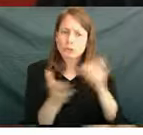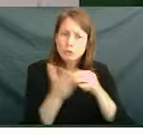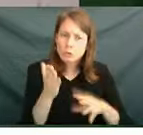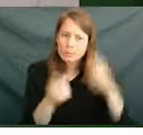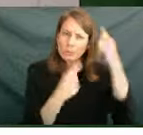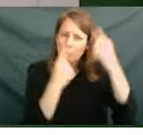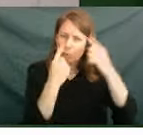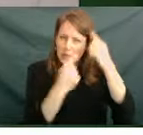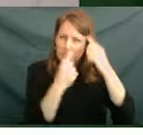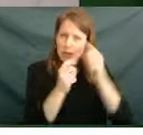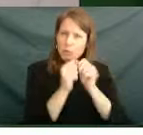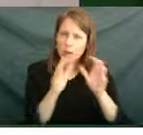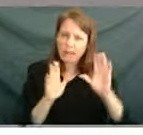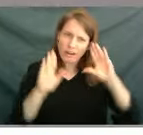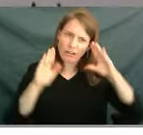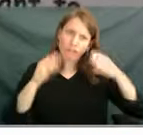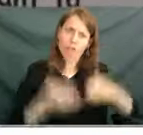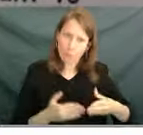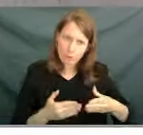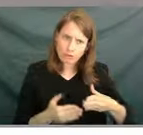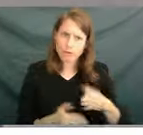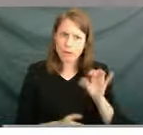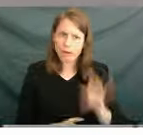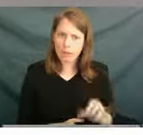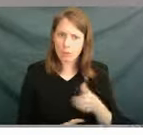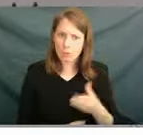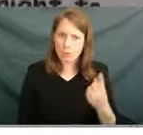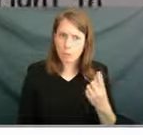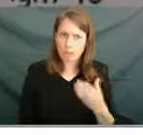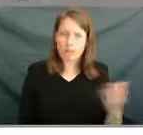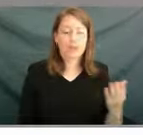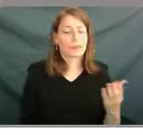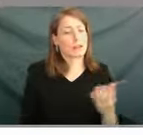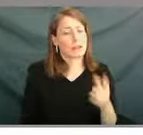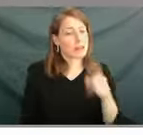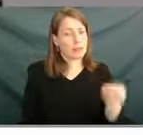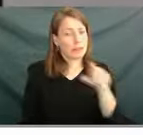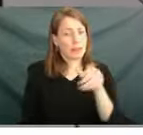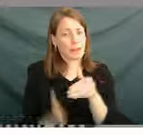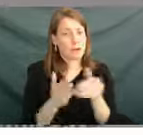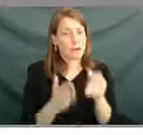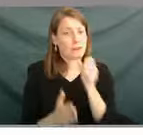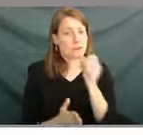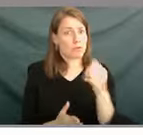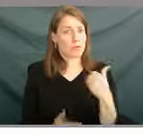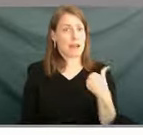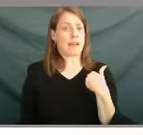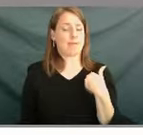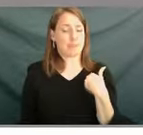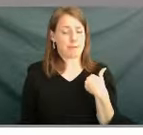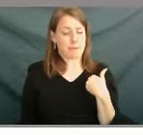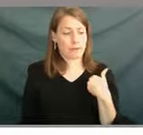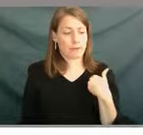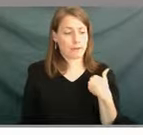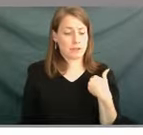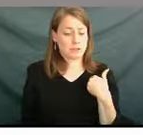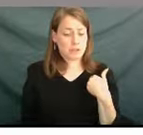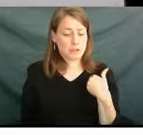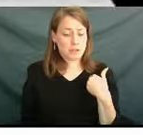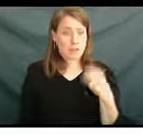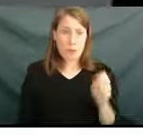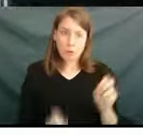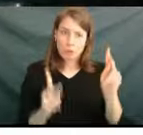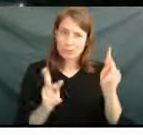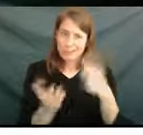children. Charters could also form the basis of a cyber contract, which is signed by every pupil.